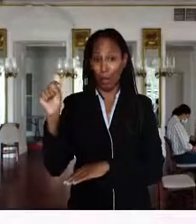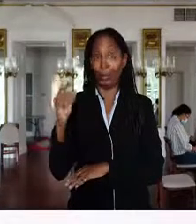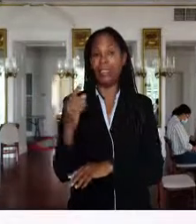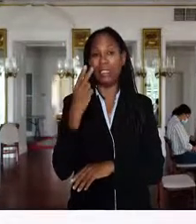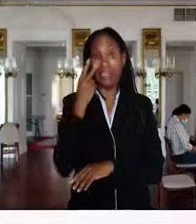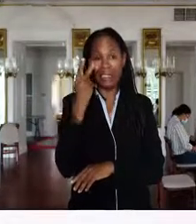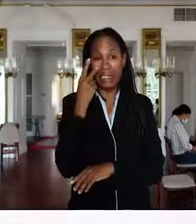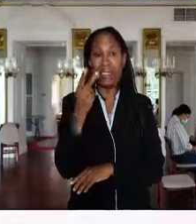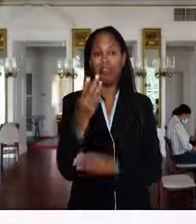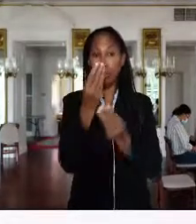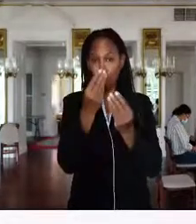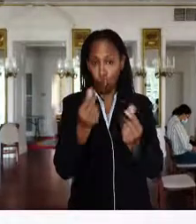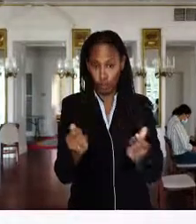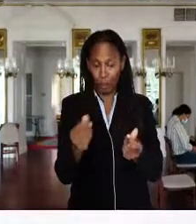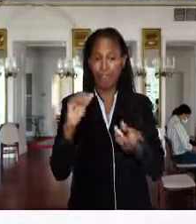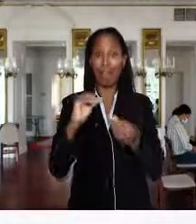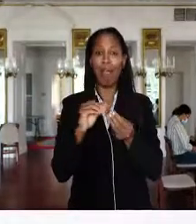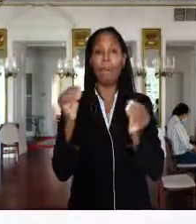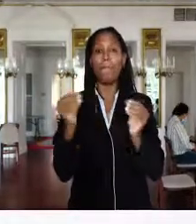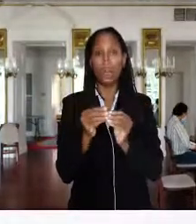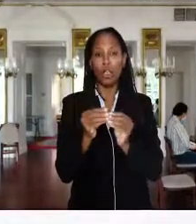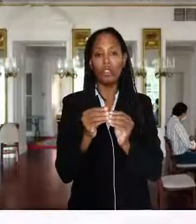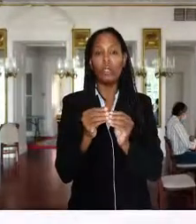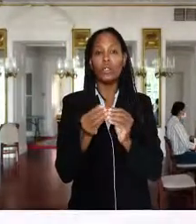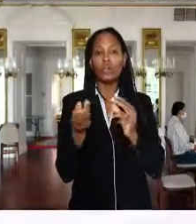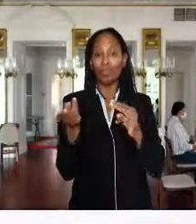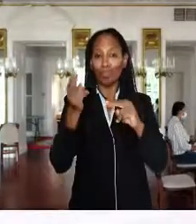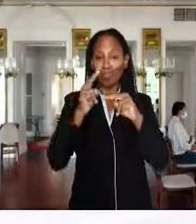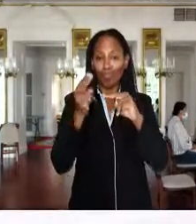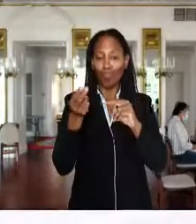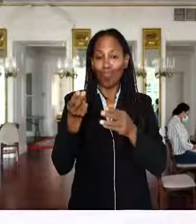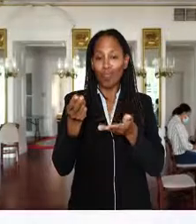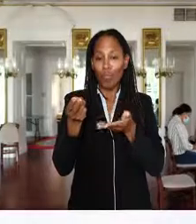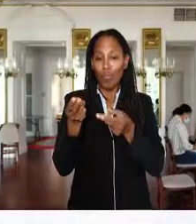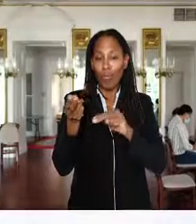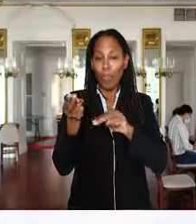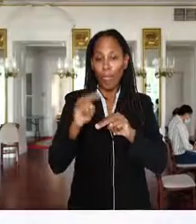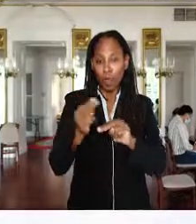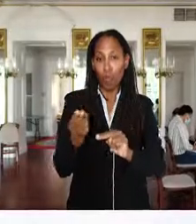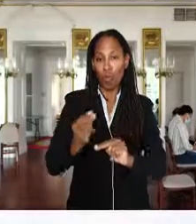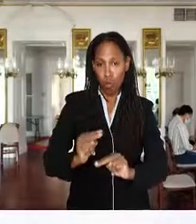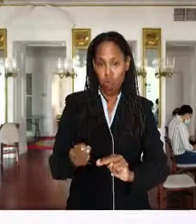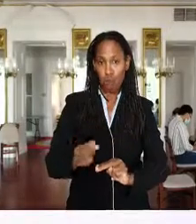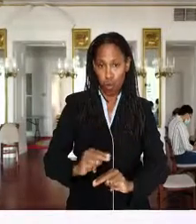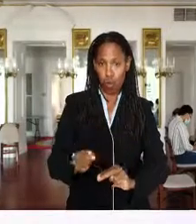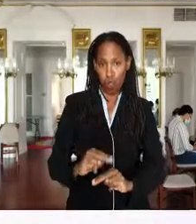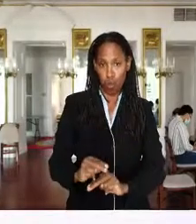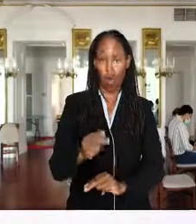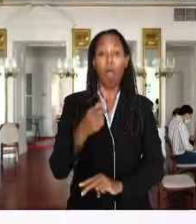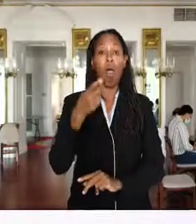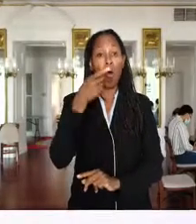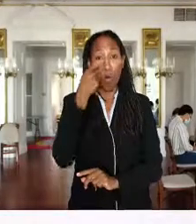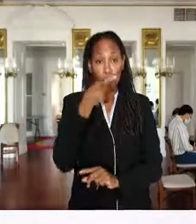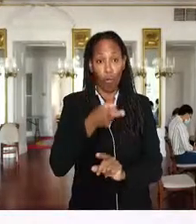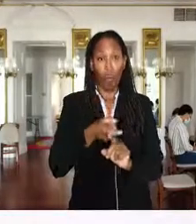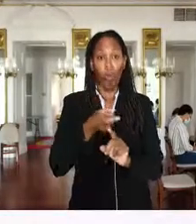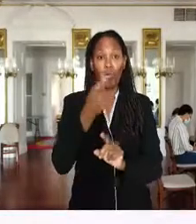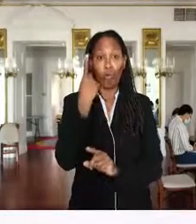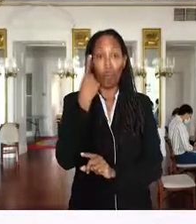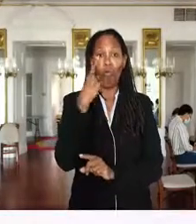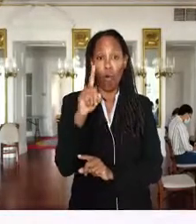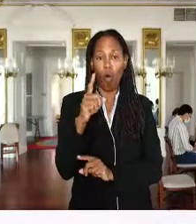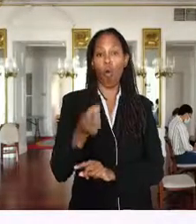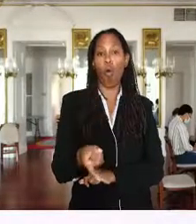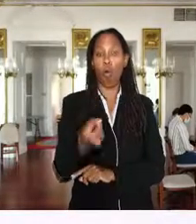Our numbers are starting to approach an acceptable level. Of course, any single case of COVID-19